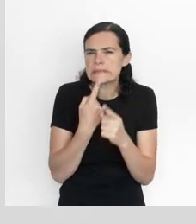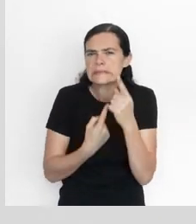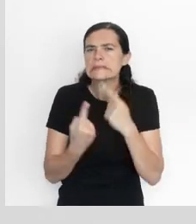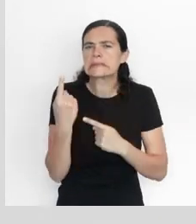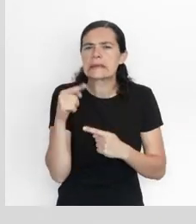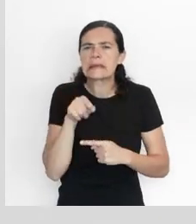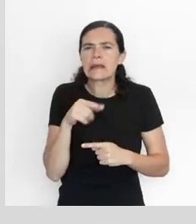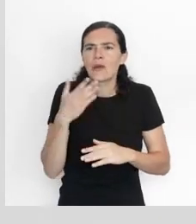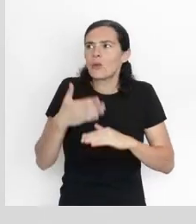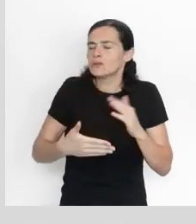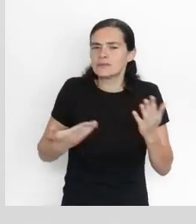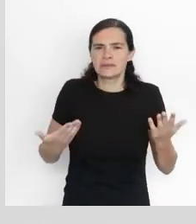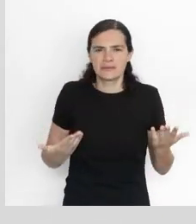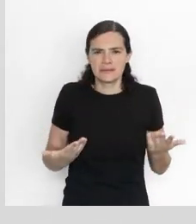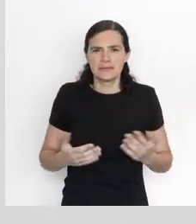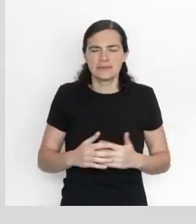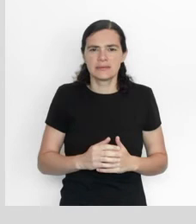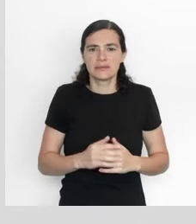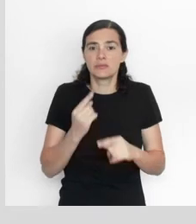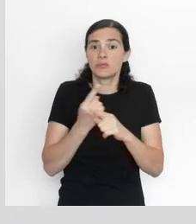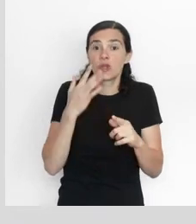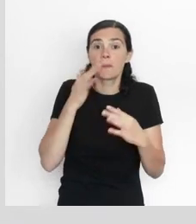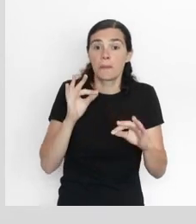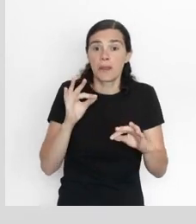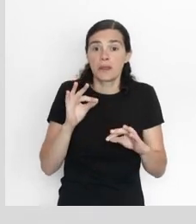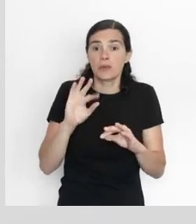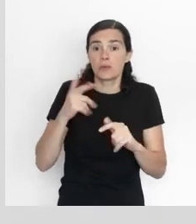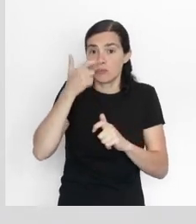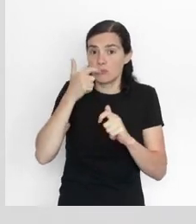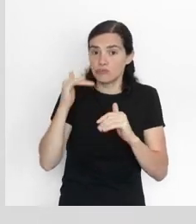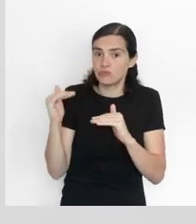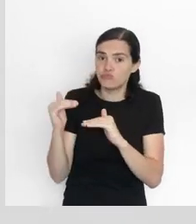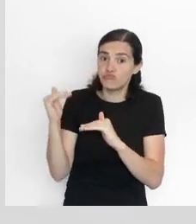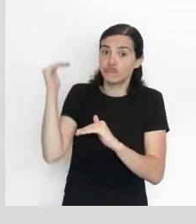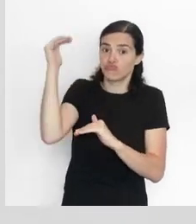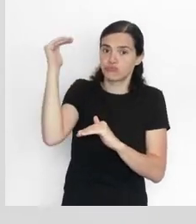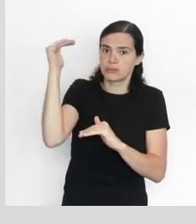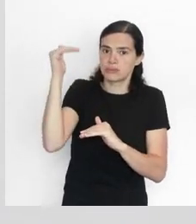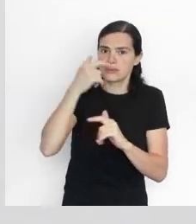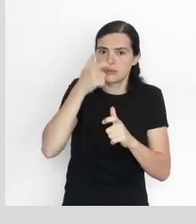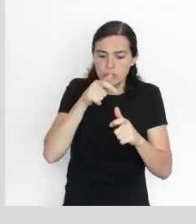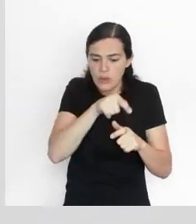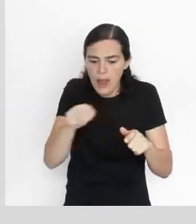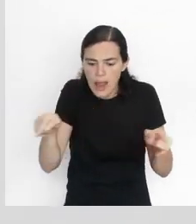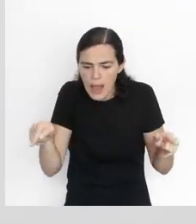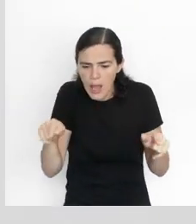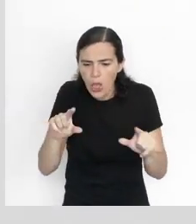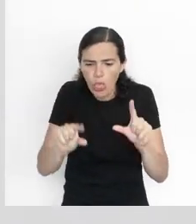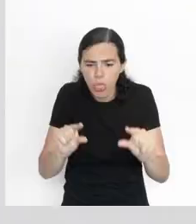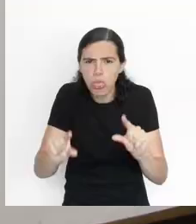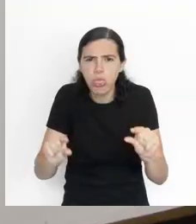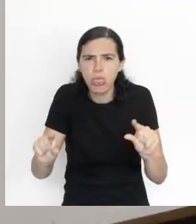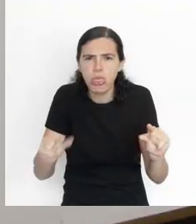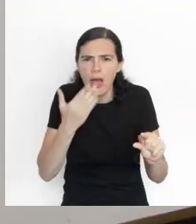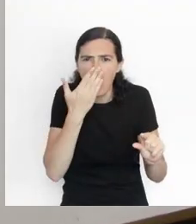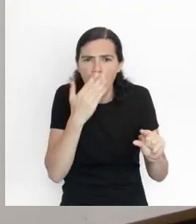So there is something also very strange that happens, because usually when you go high, people